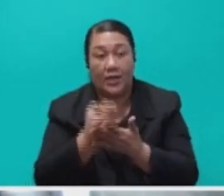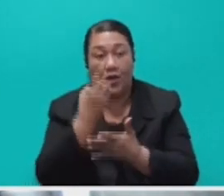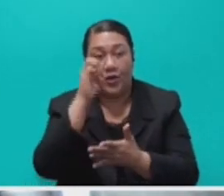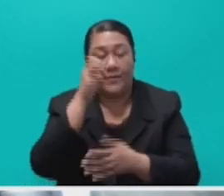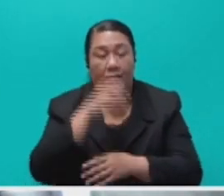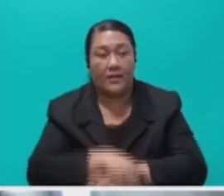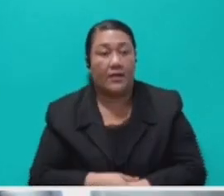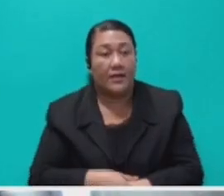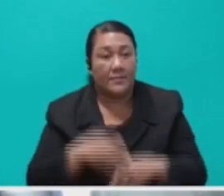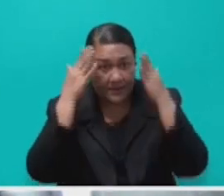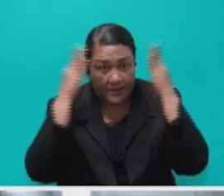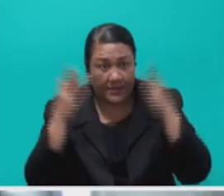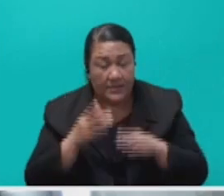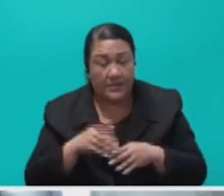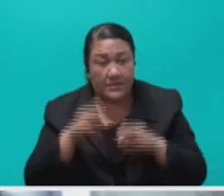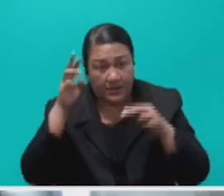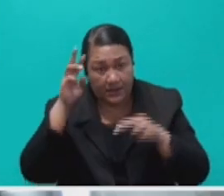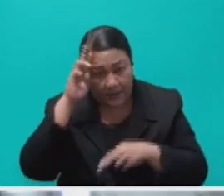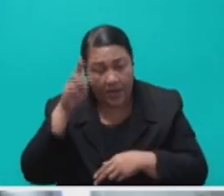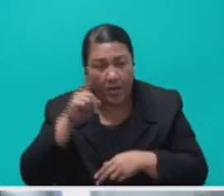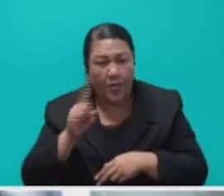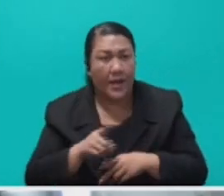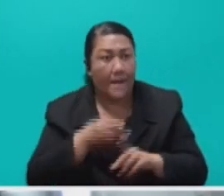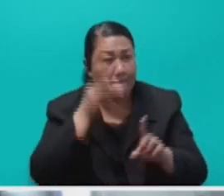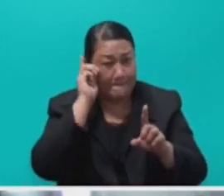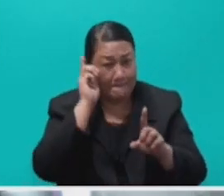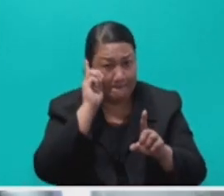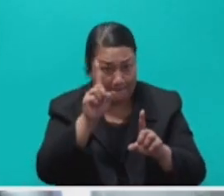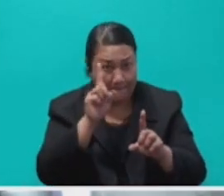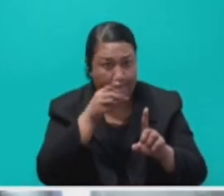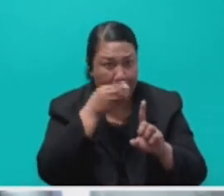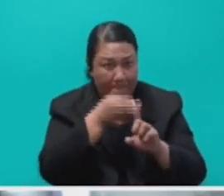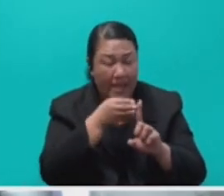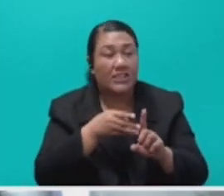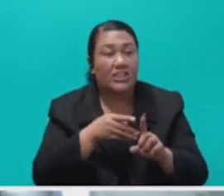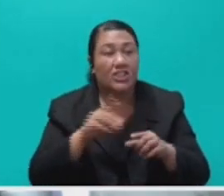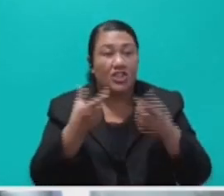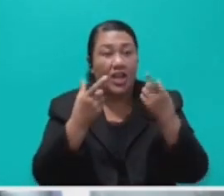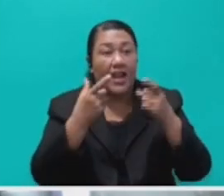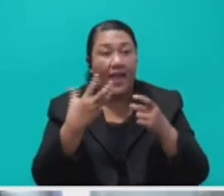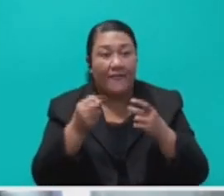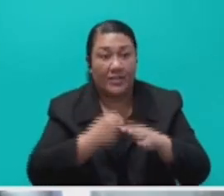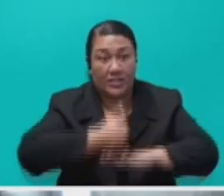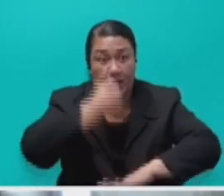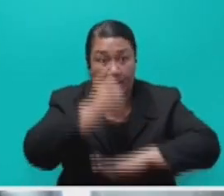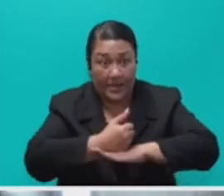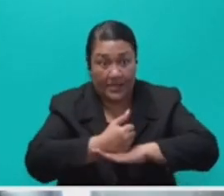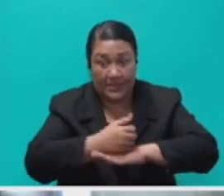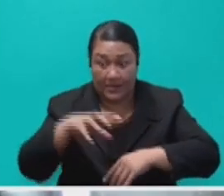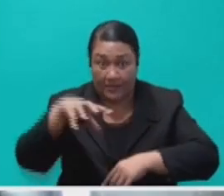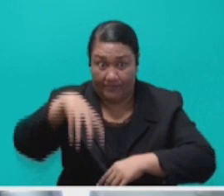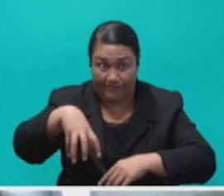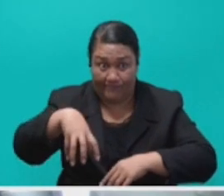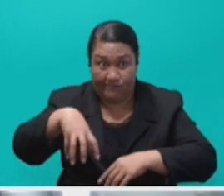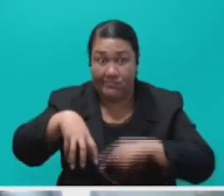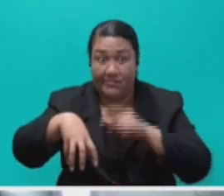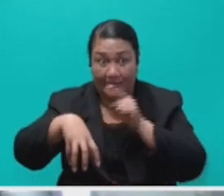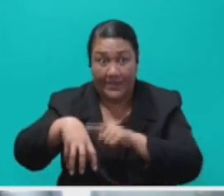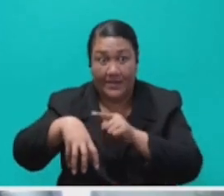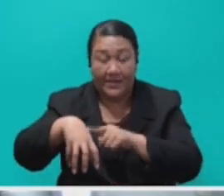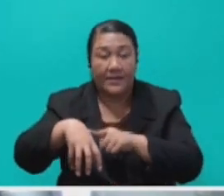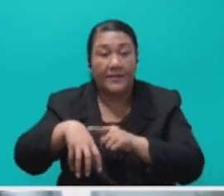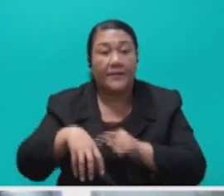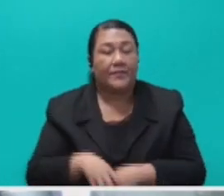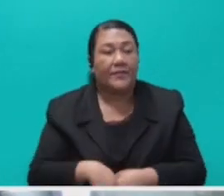one of the main challenges of establishing a Truth and Reconciliation Commission is